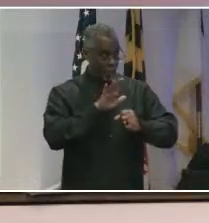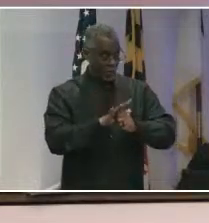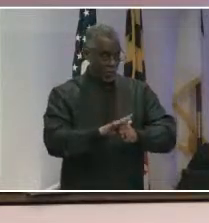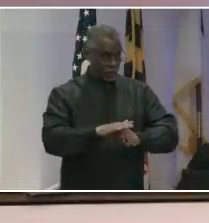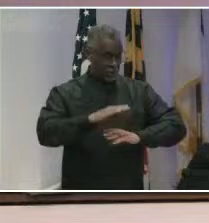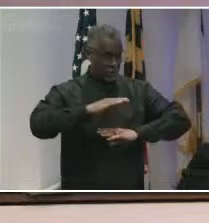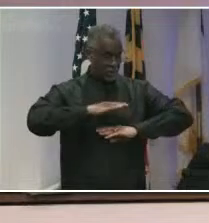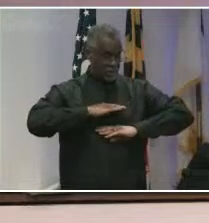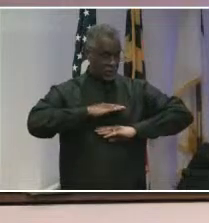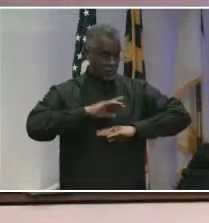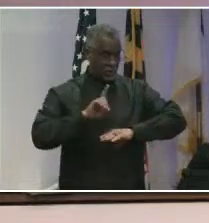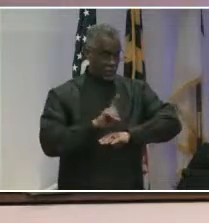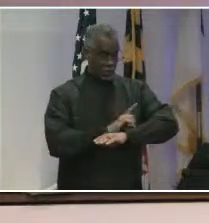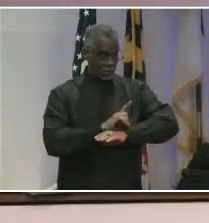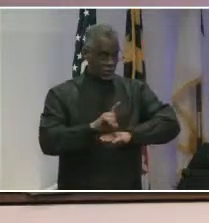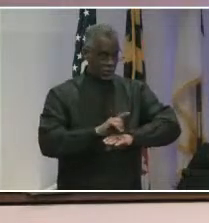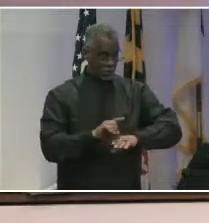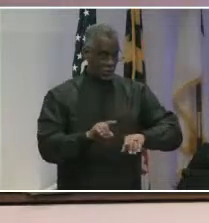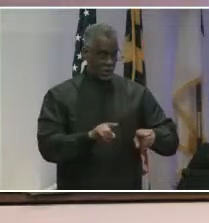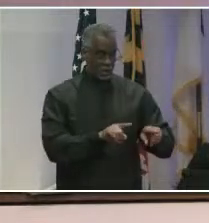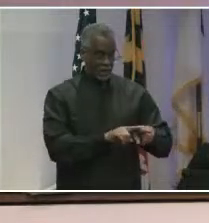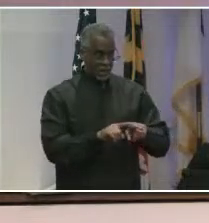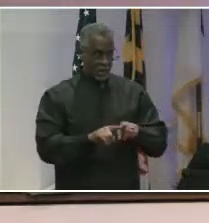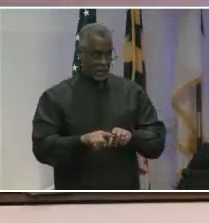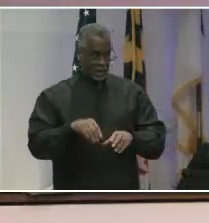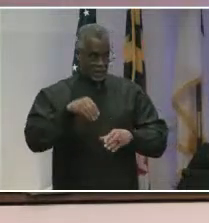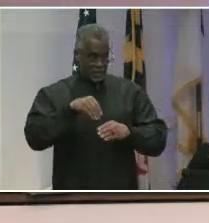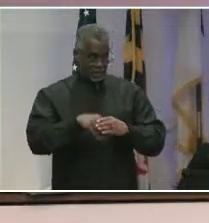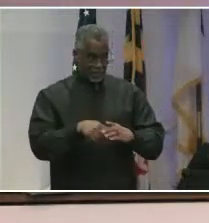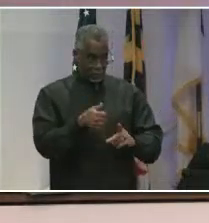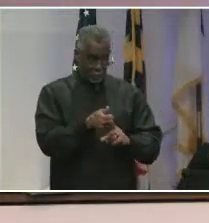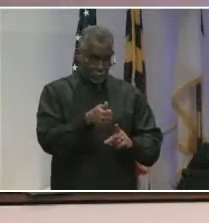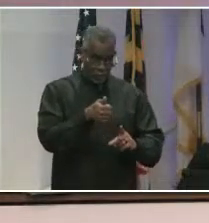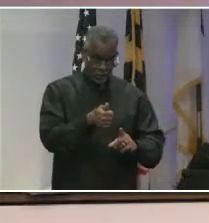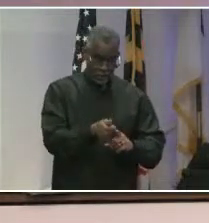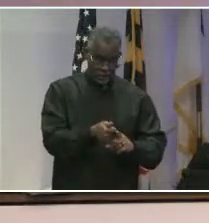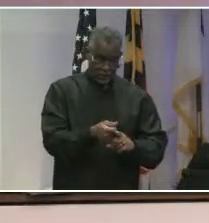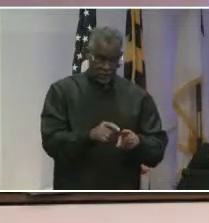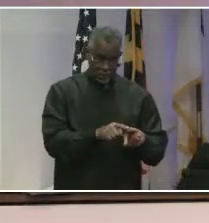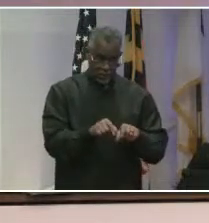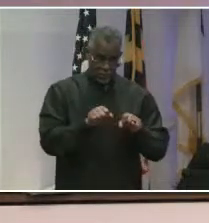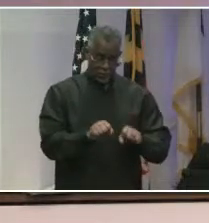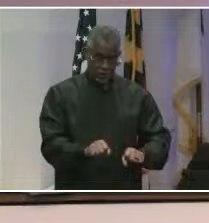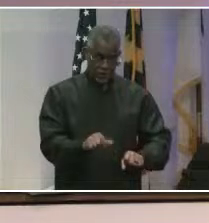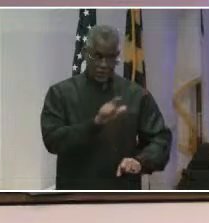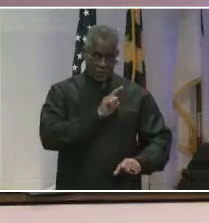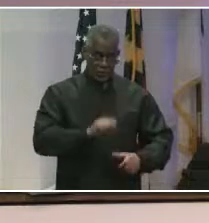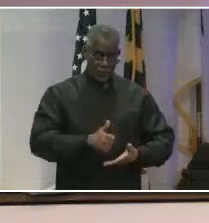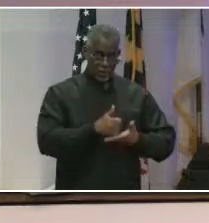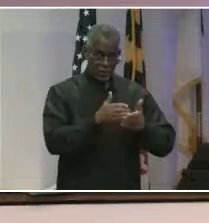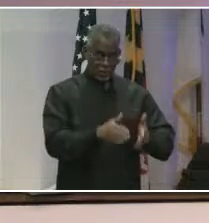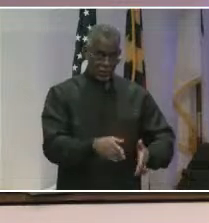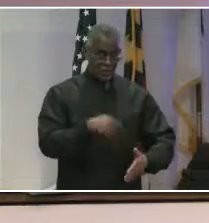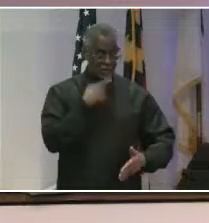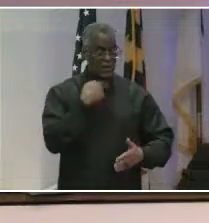these duties as so far as in you lies, the Lord being your helper? Please say, we